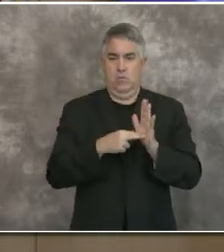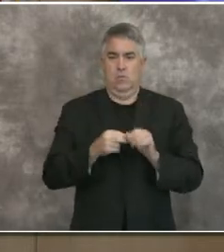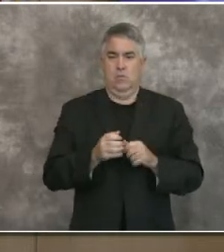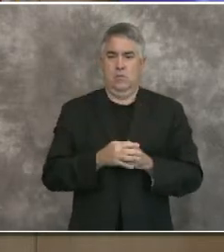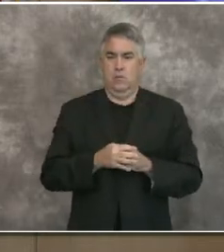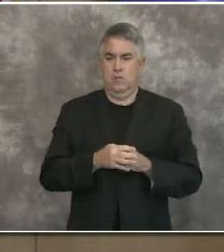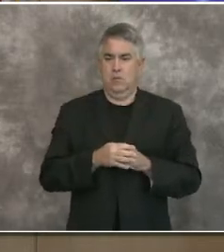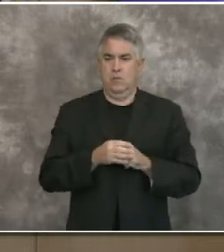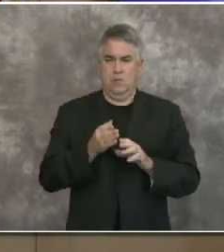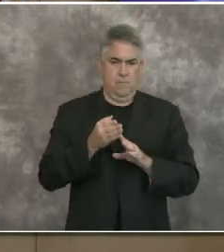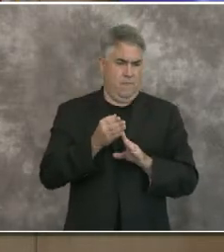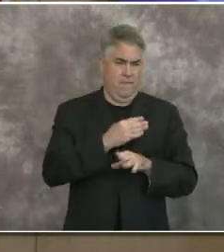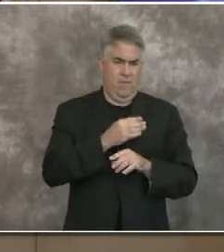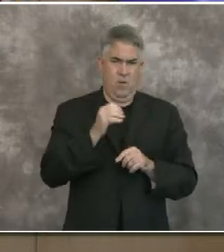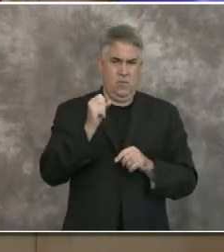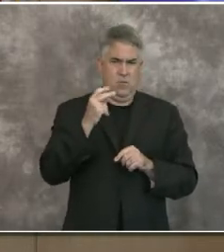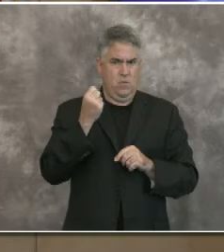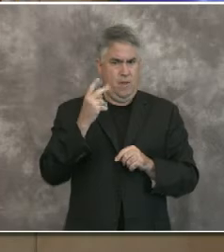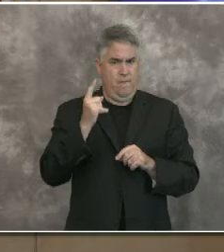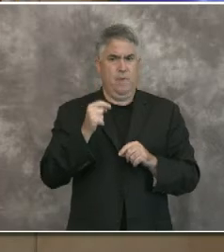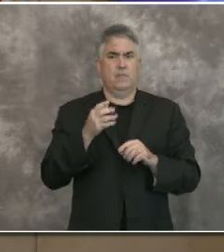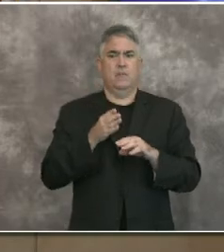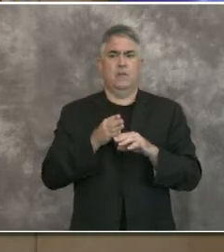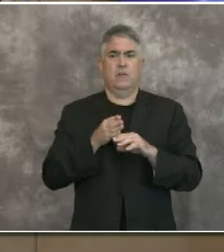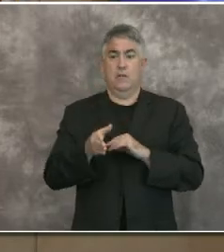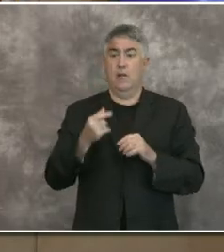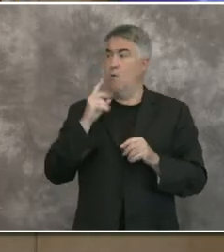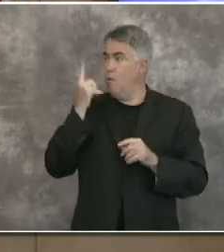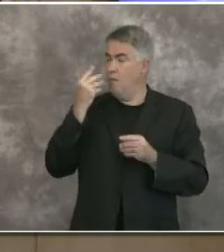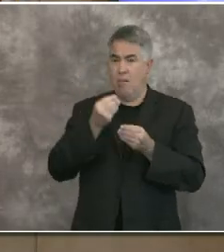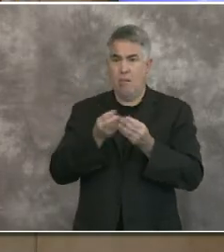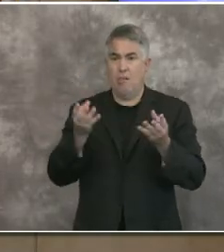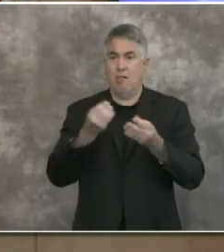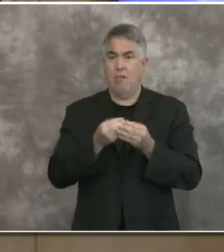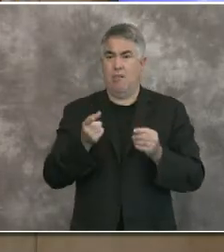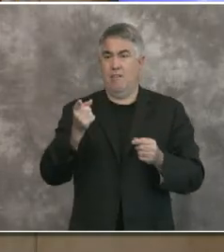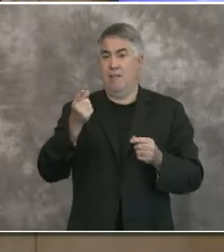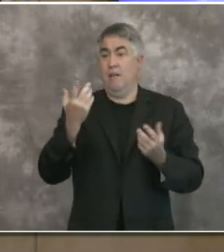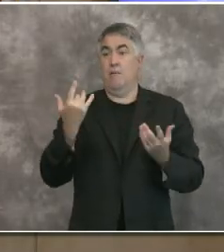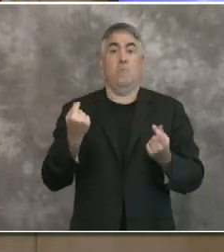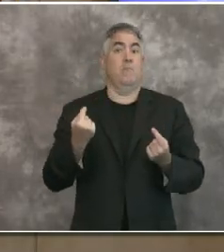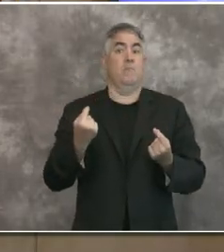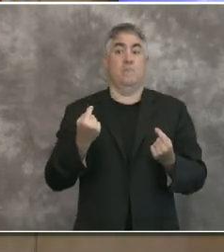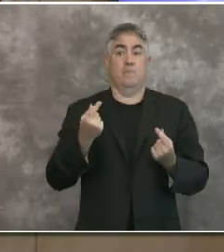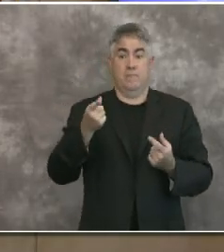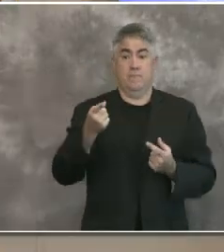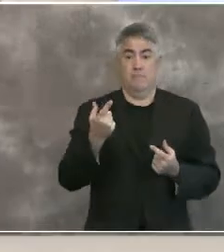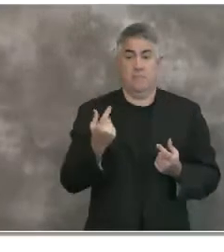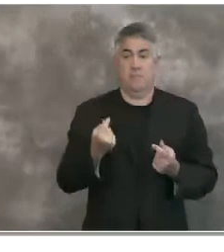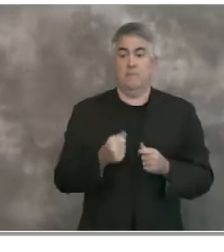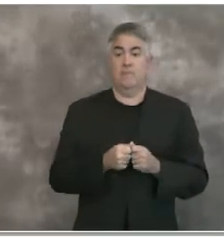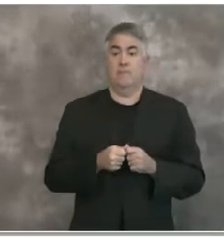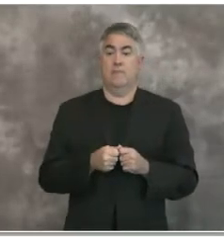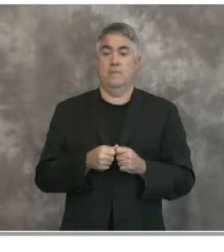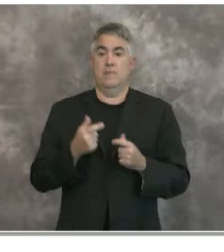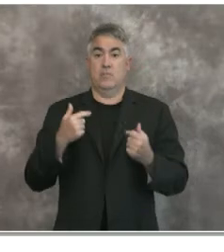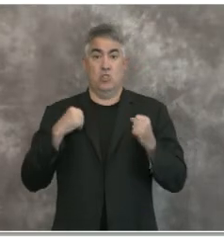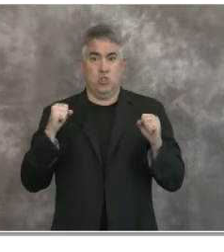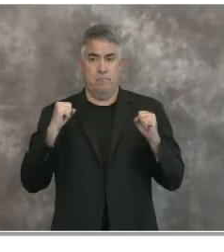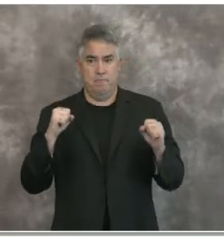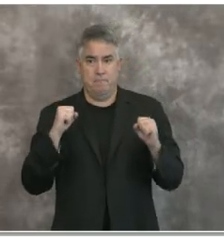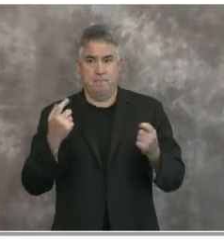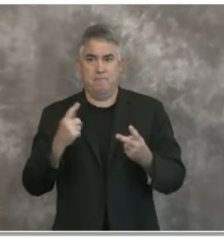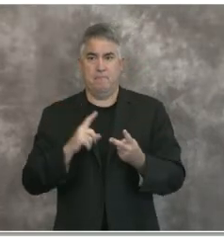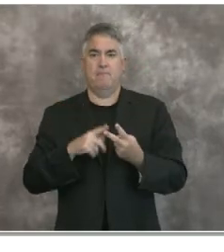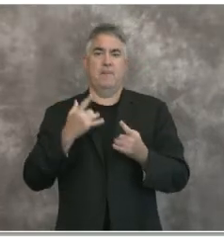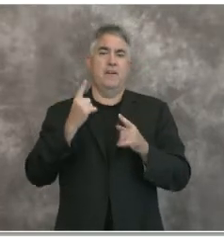share with you now what those guidances are that we expect to come out today, hopefully tonight. That would be guidance around gyms, around